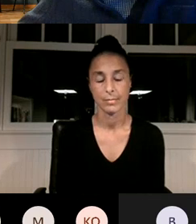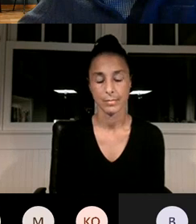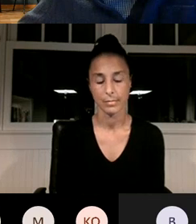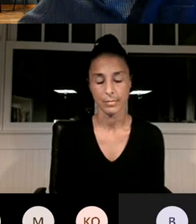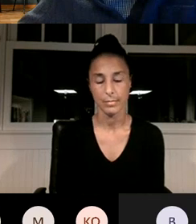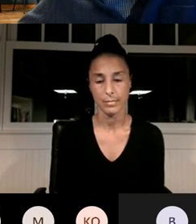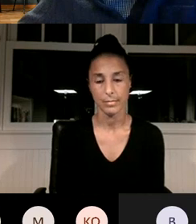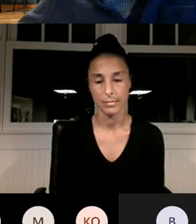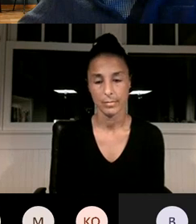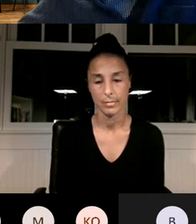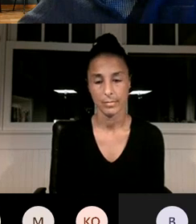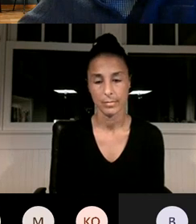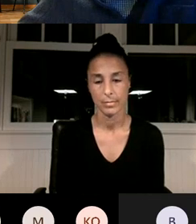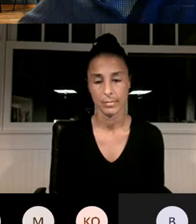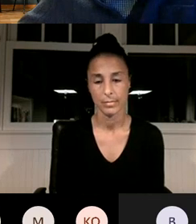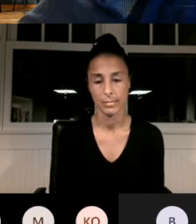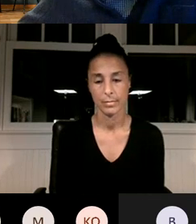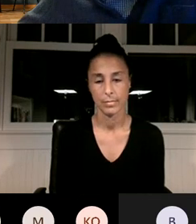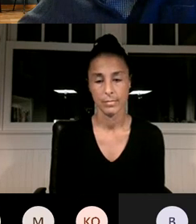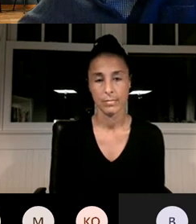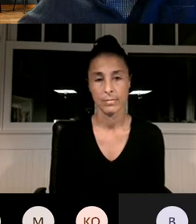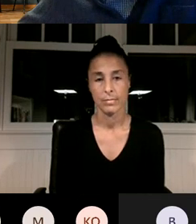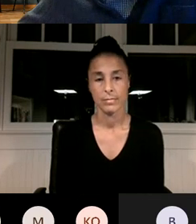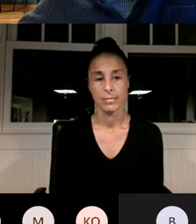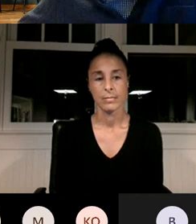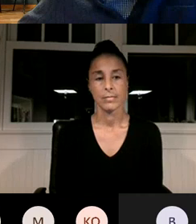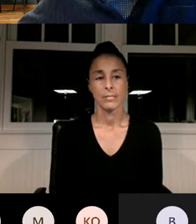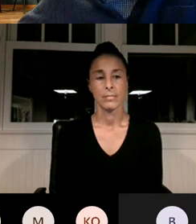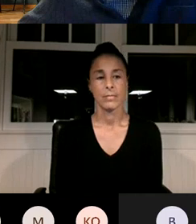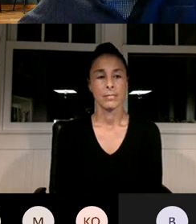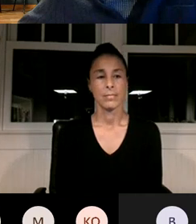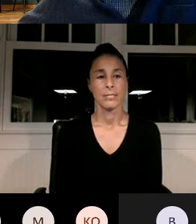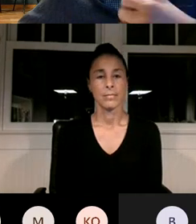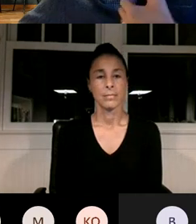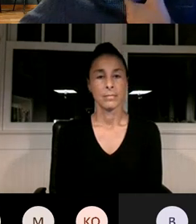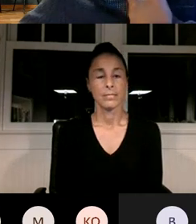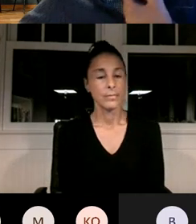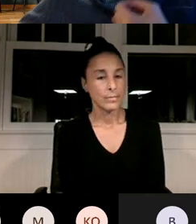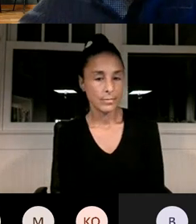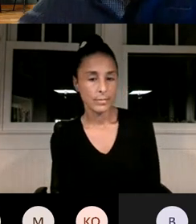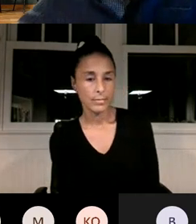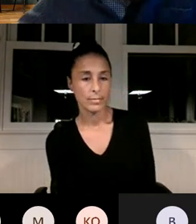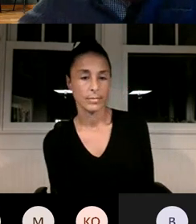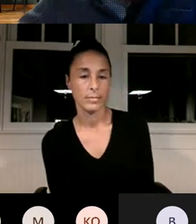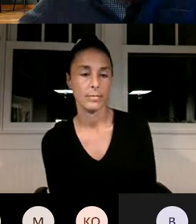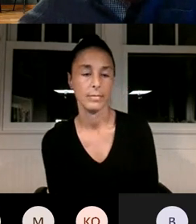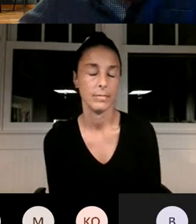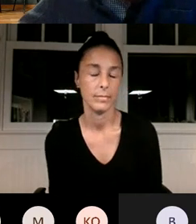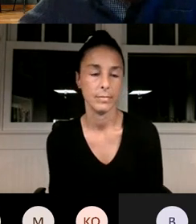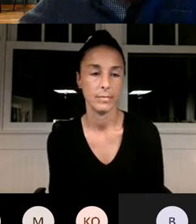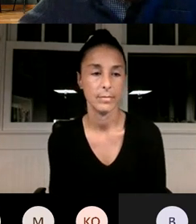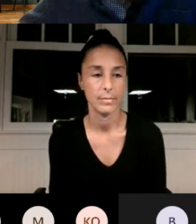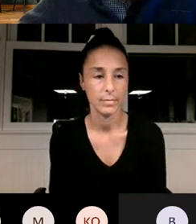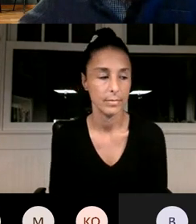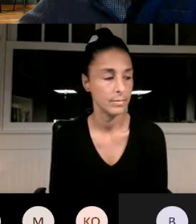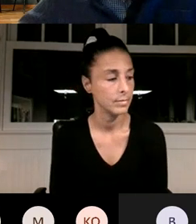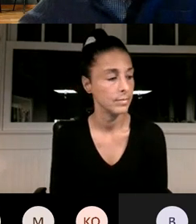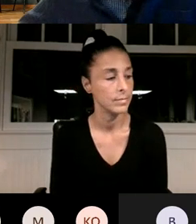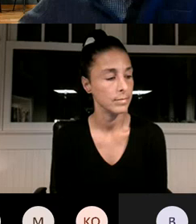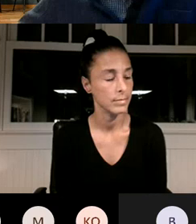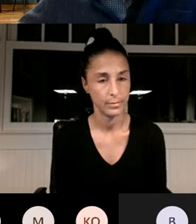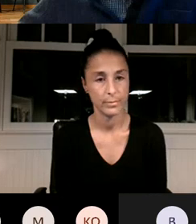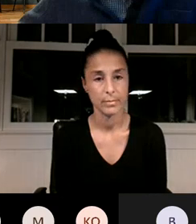our association park there. We want to make sure that that space is going to continue to be preserved and or paved and or include a sidewalk area. And we'd